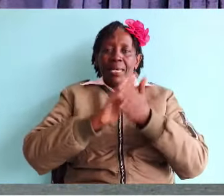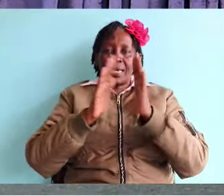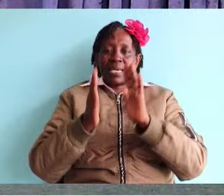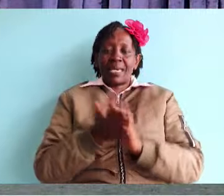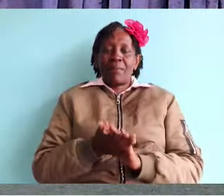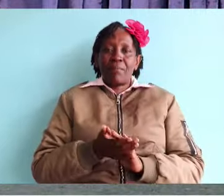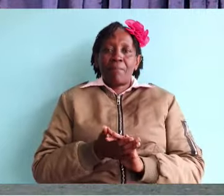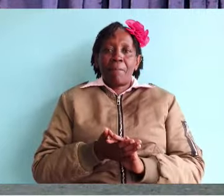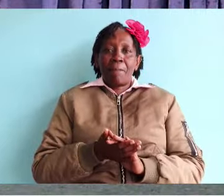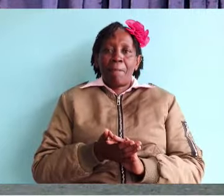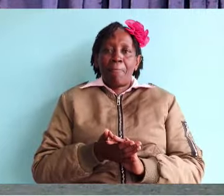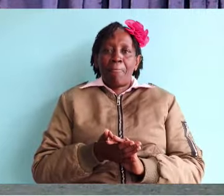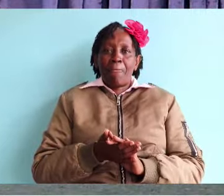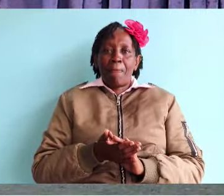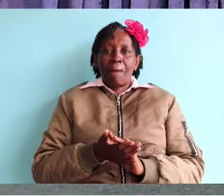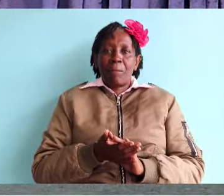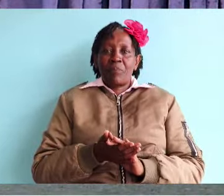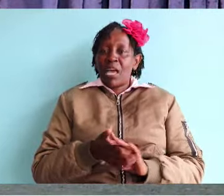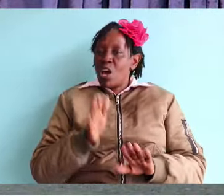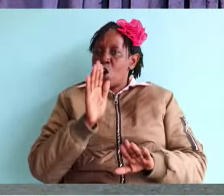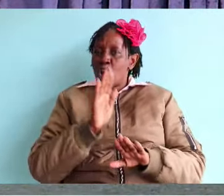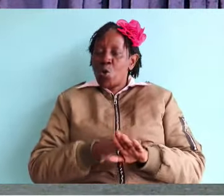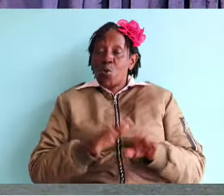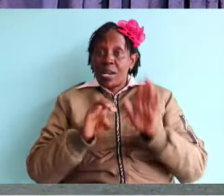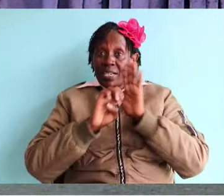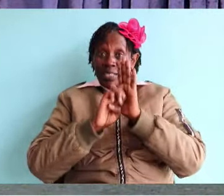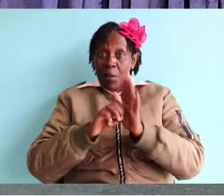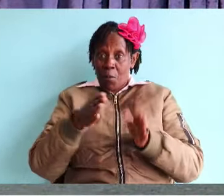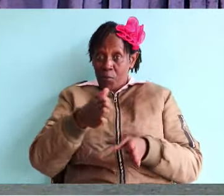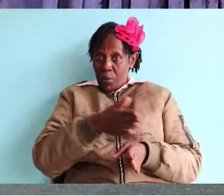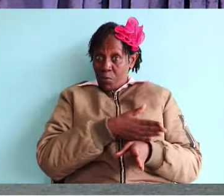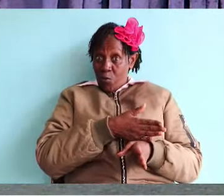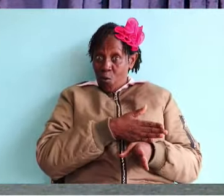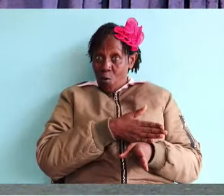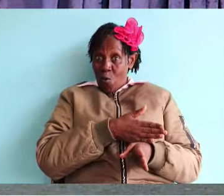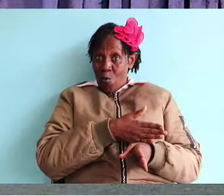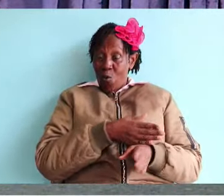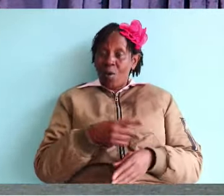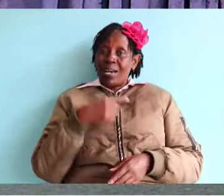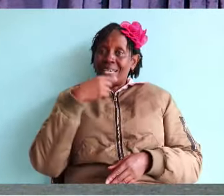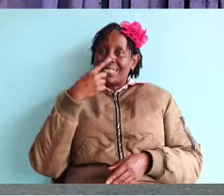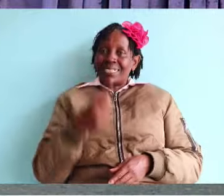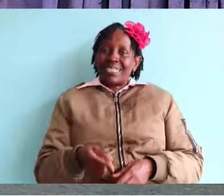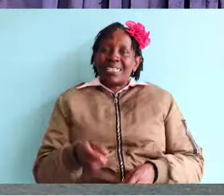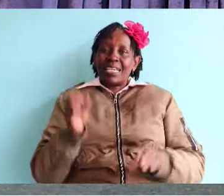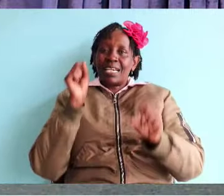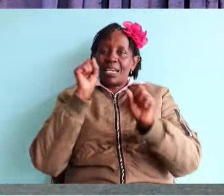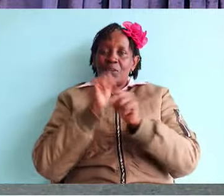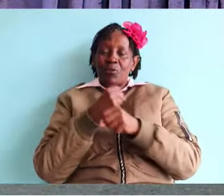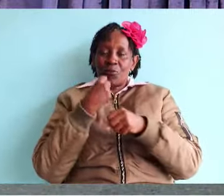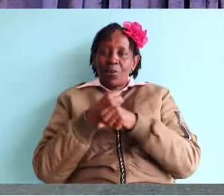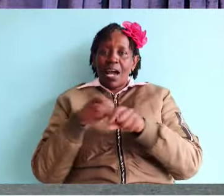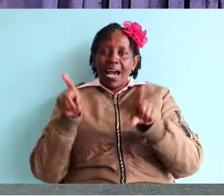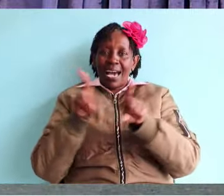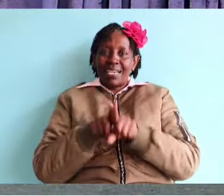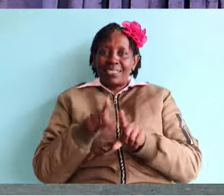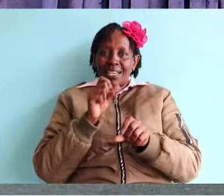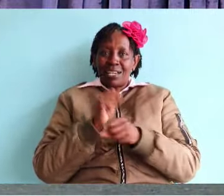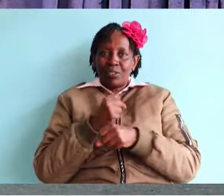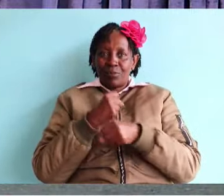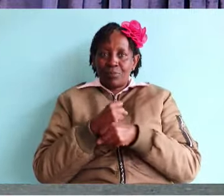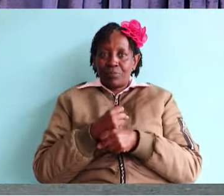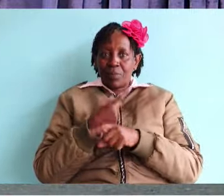was initially a good example. And he used to say, do as I am doing. And these people continue to